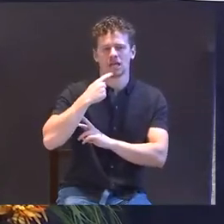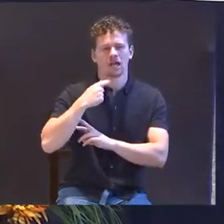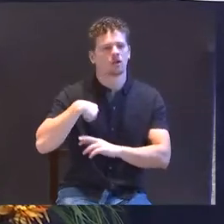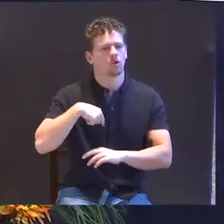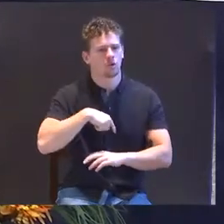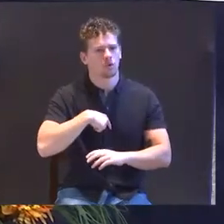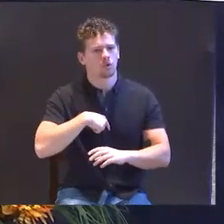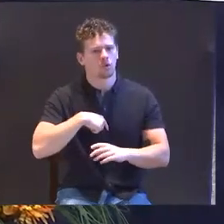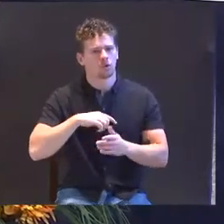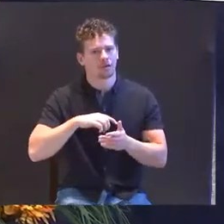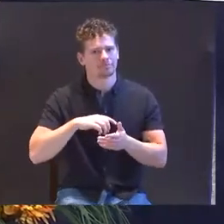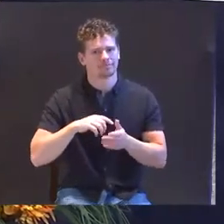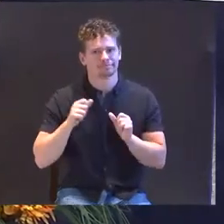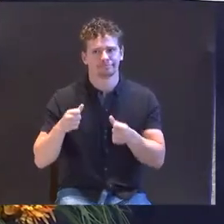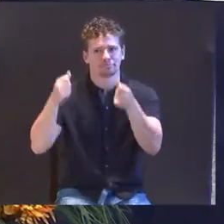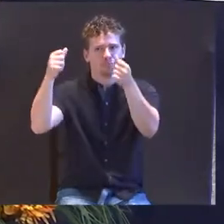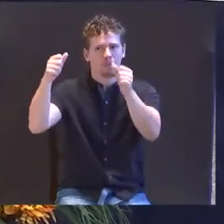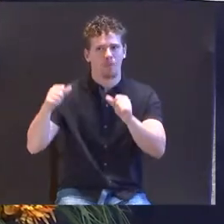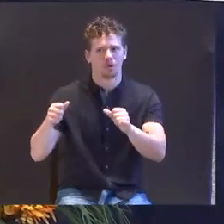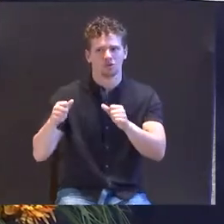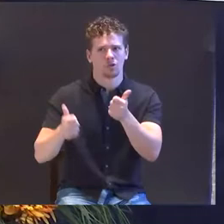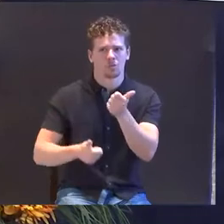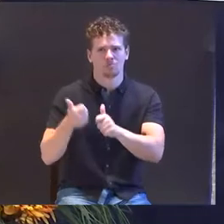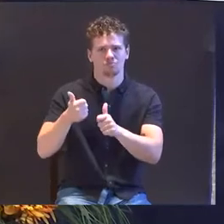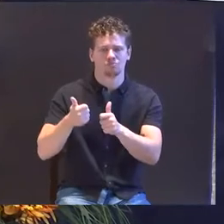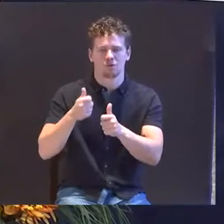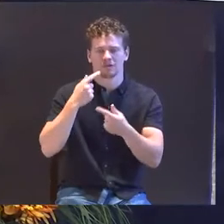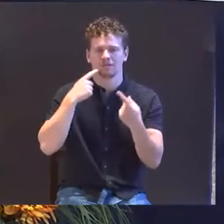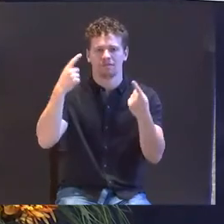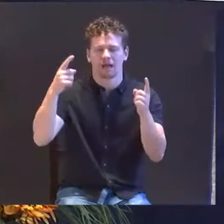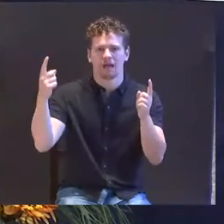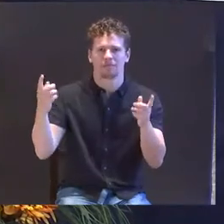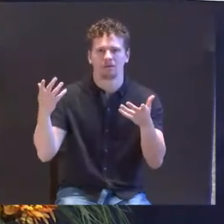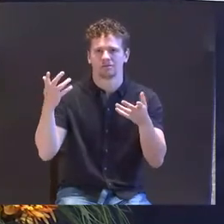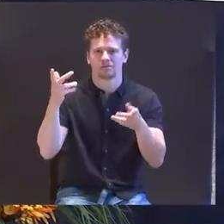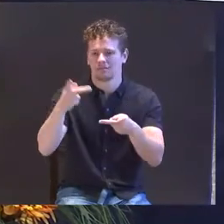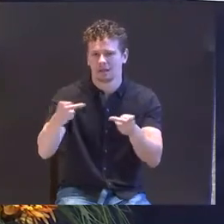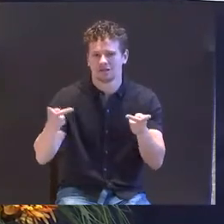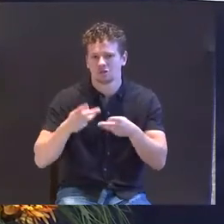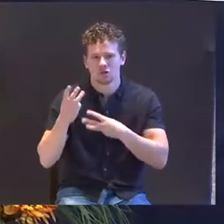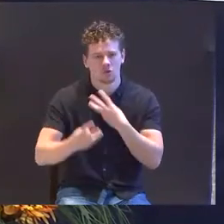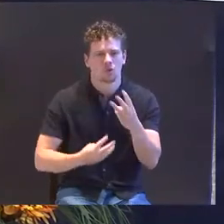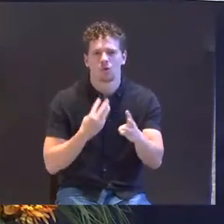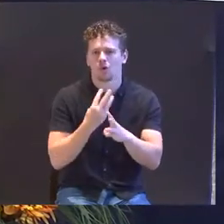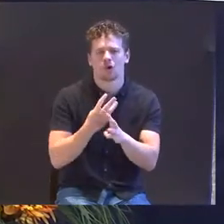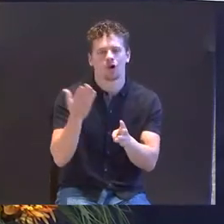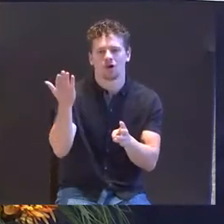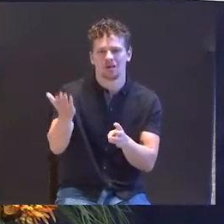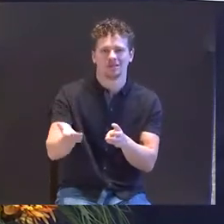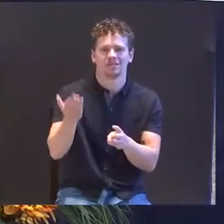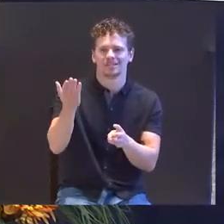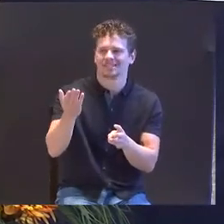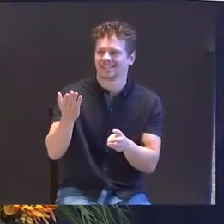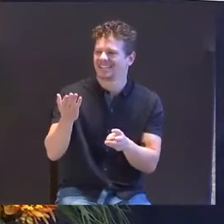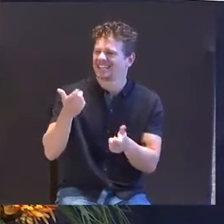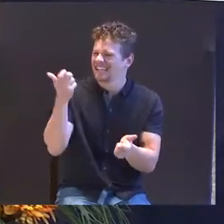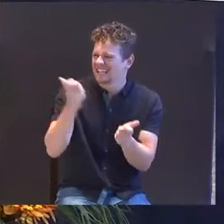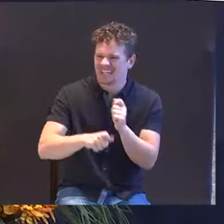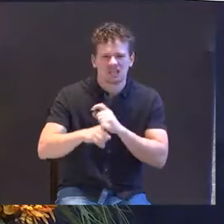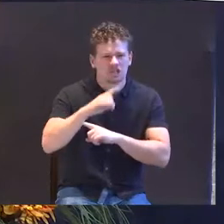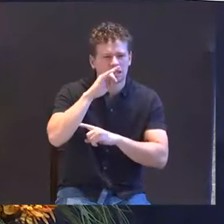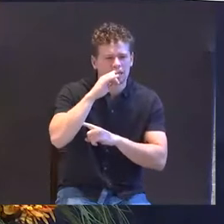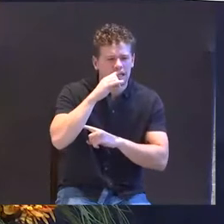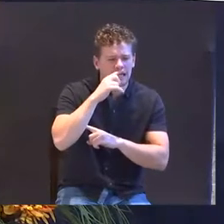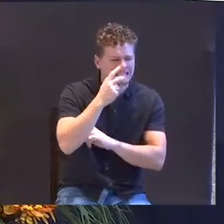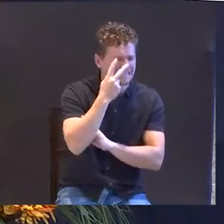famous address in the world, then again, it is so important for every young kid who is doubting themselves